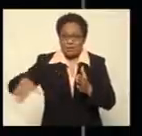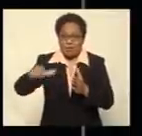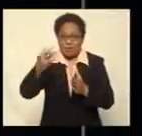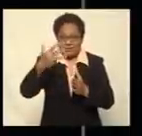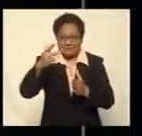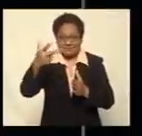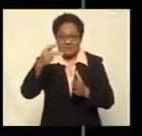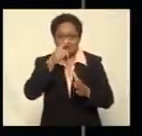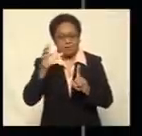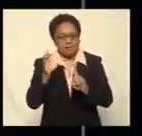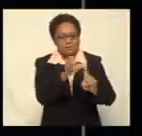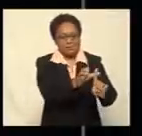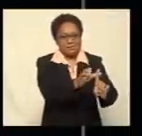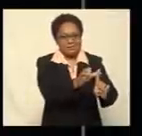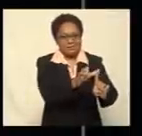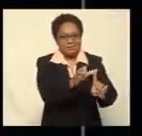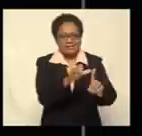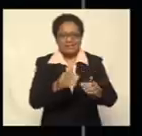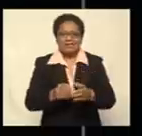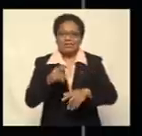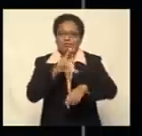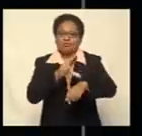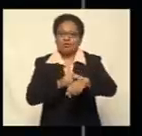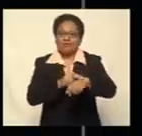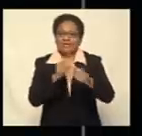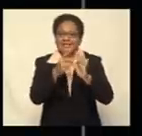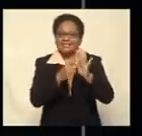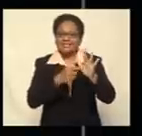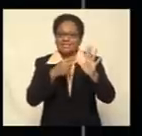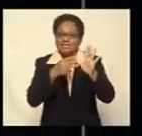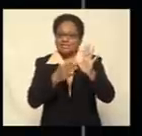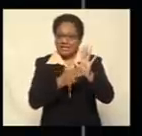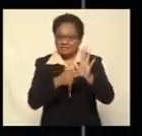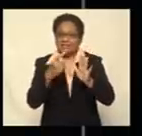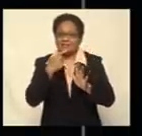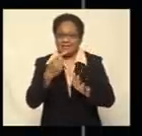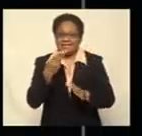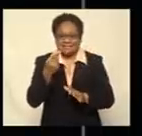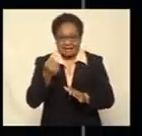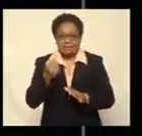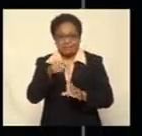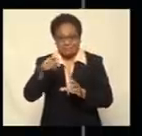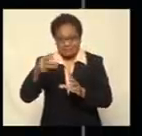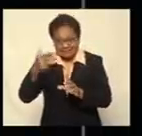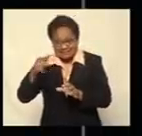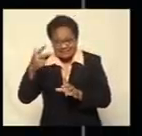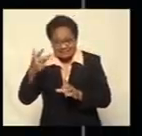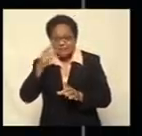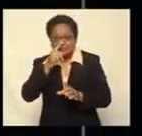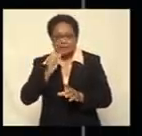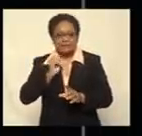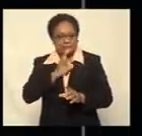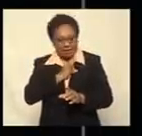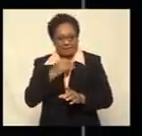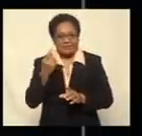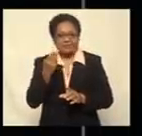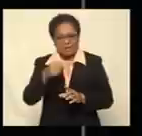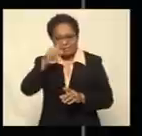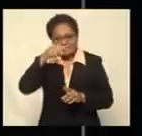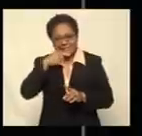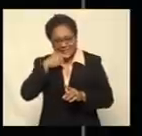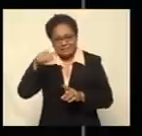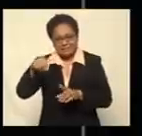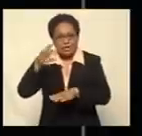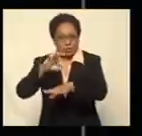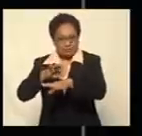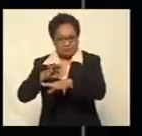quarantine. Permanent Secretary for Health, Dr. James Fong, says some of these staff and patients, they are some staff and patients at